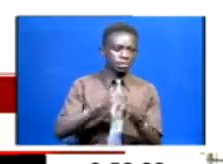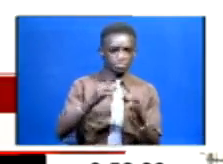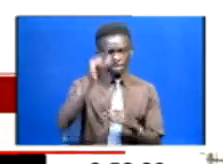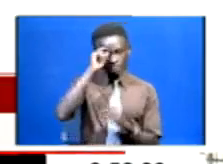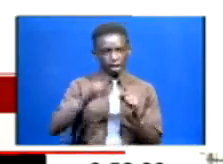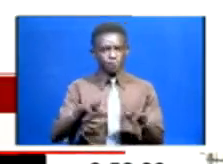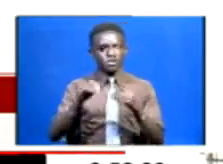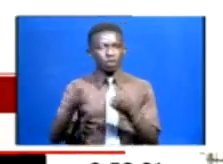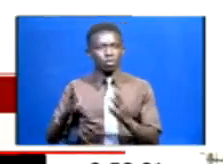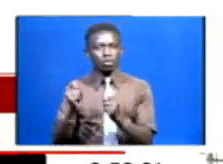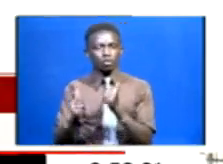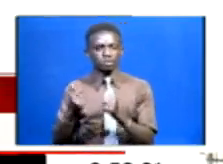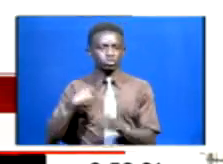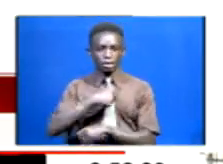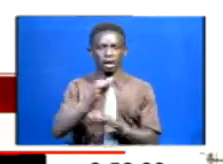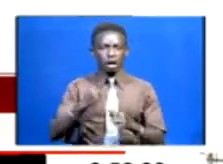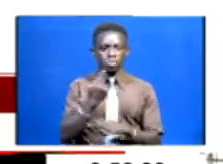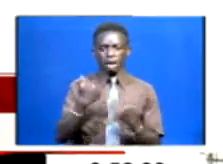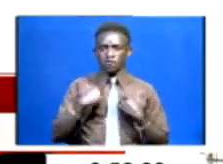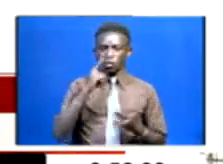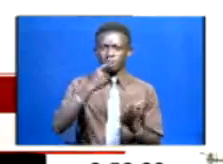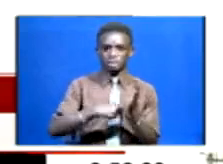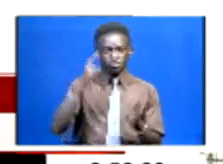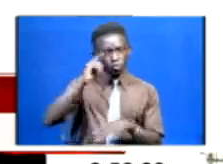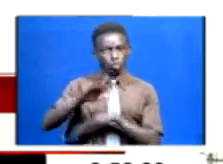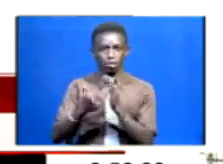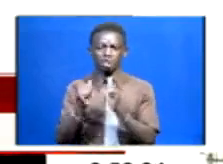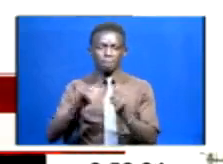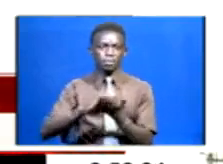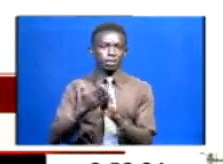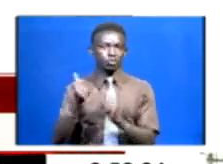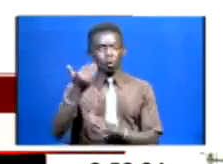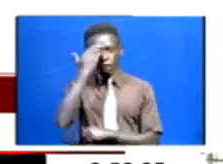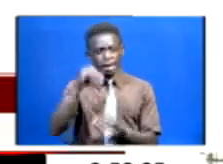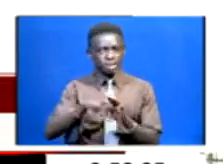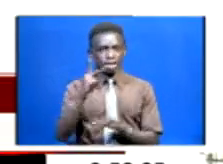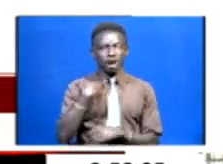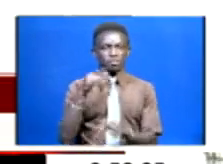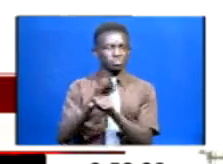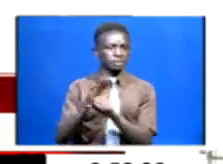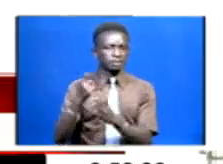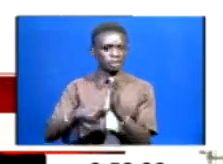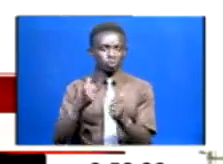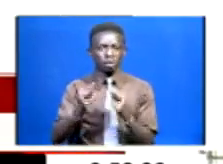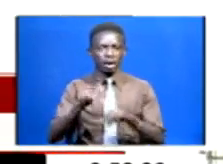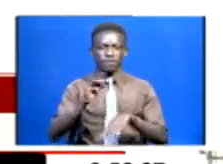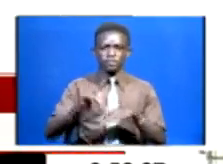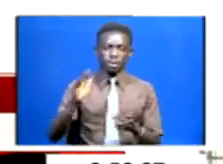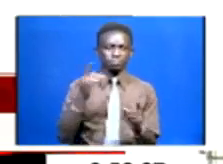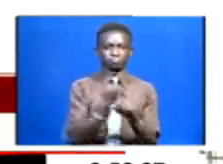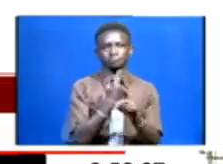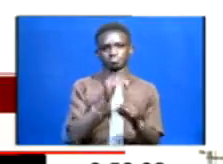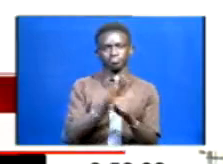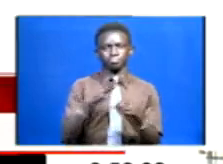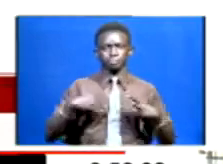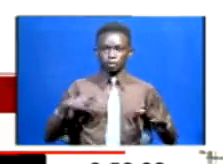can only have one tax for all, can be good, because in Kenya there are very many different taxes that also might affect various people. And